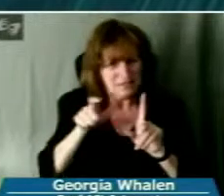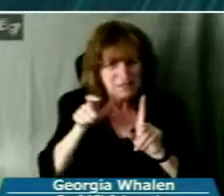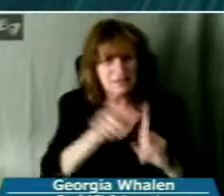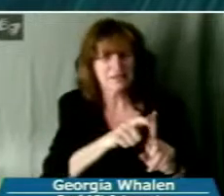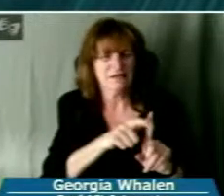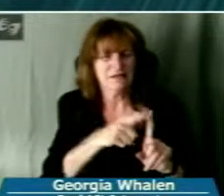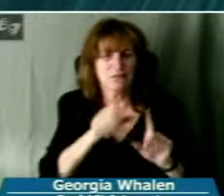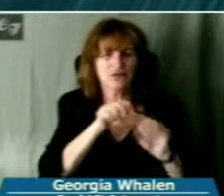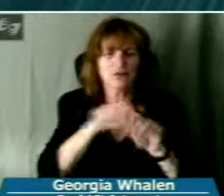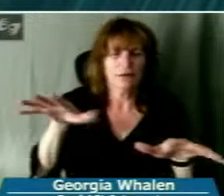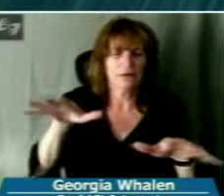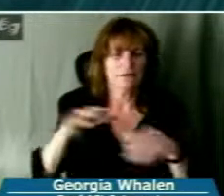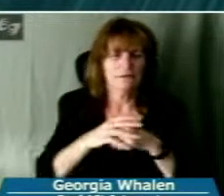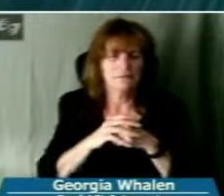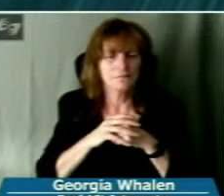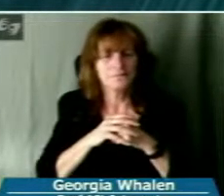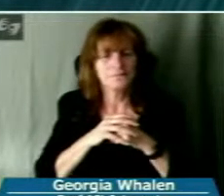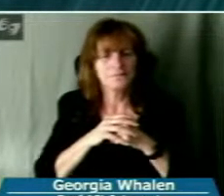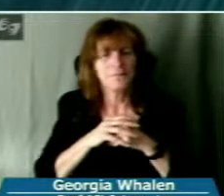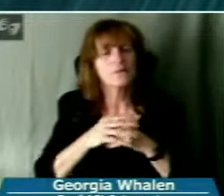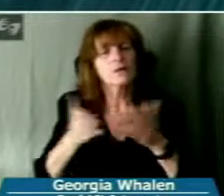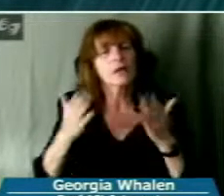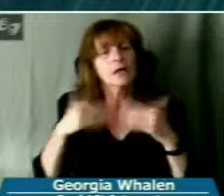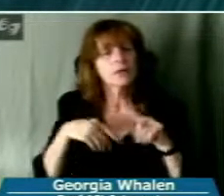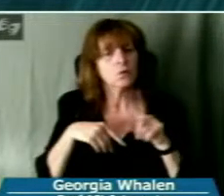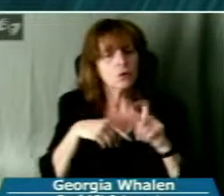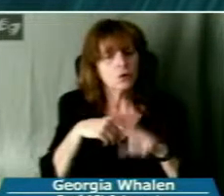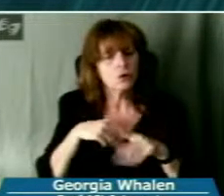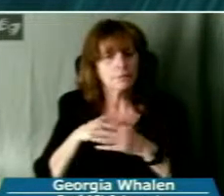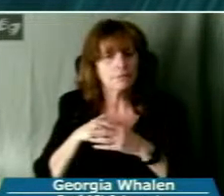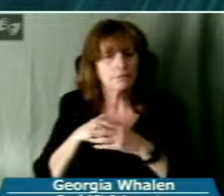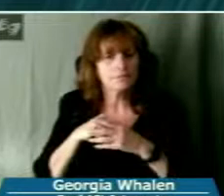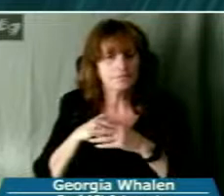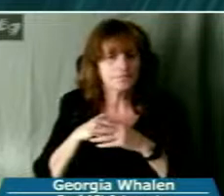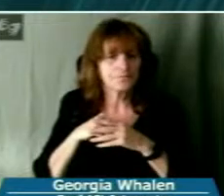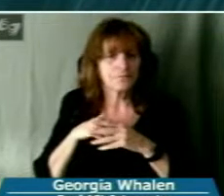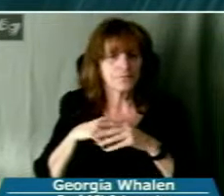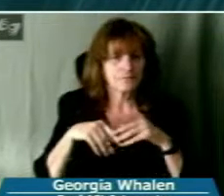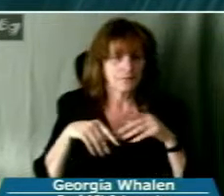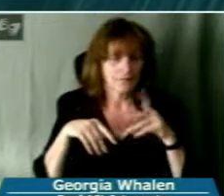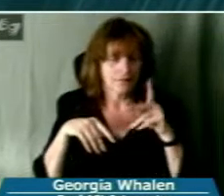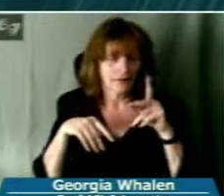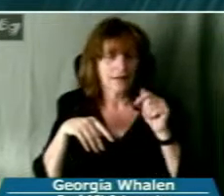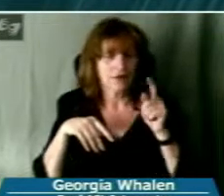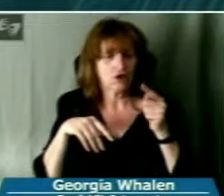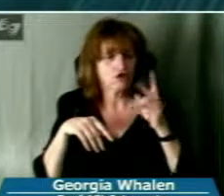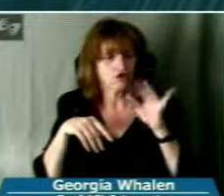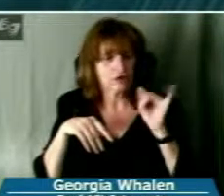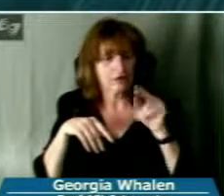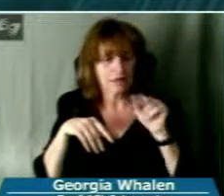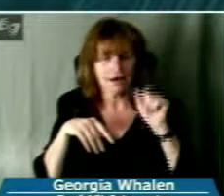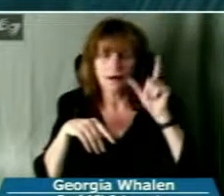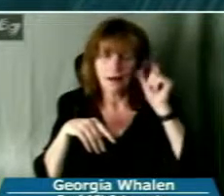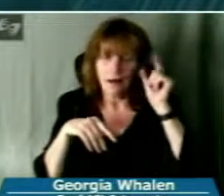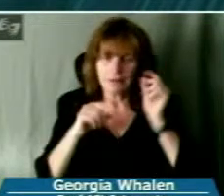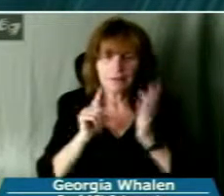Thanks, Dr. Richardson. Next question is for Katrina Clark from the Hamilton Spectator. Katrina, you can go ahead.